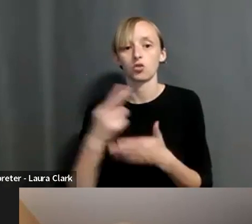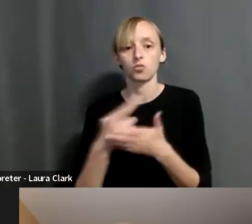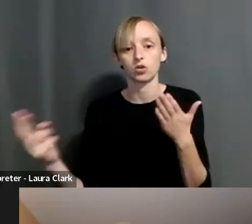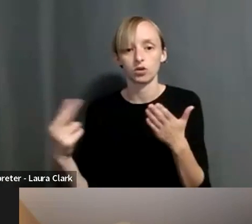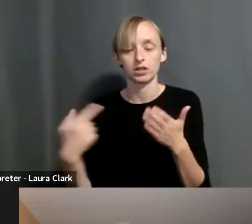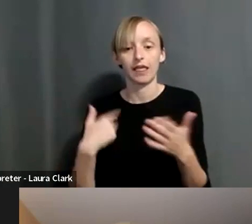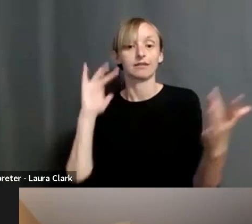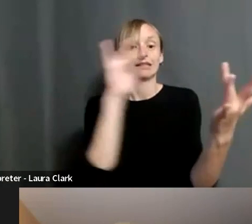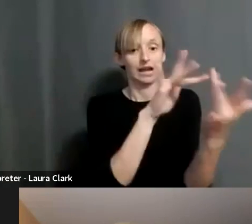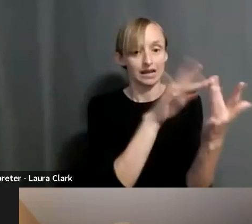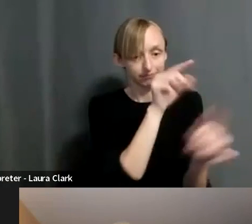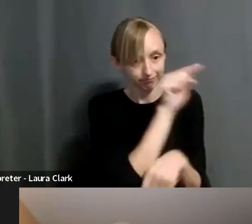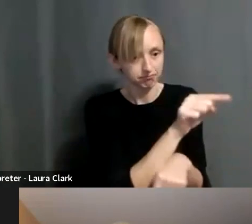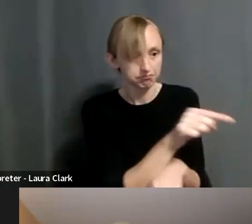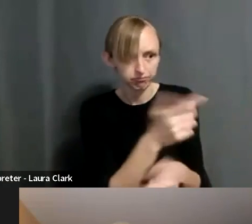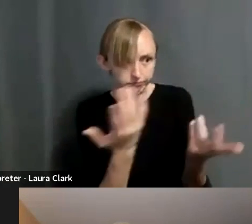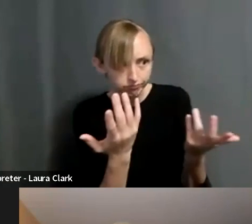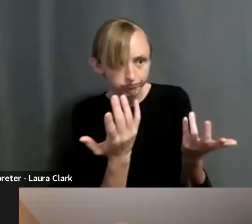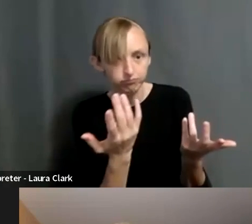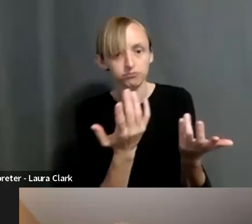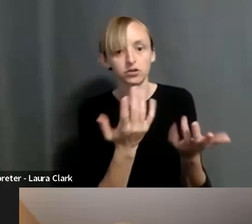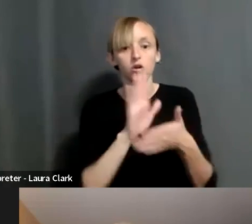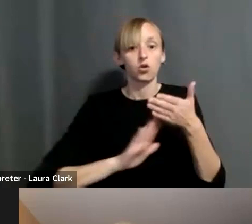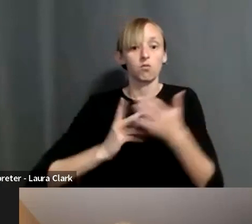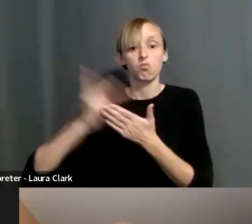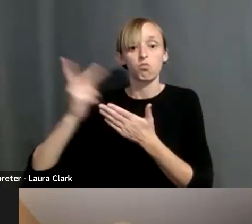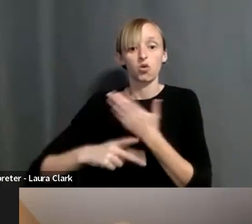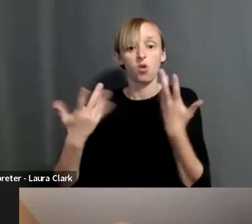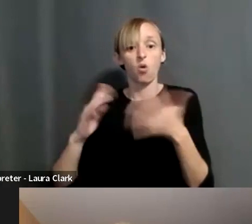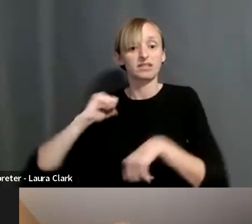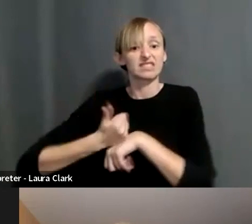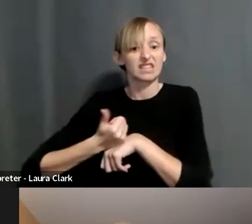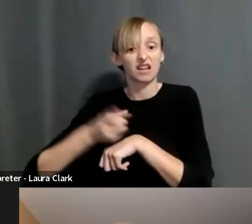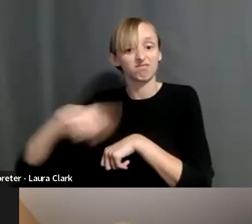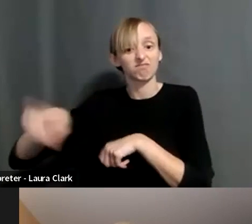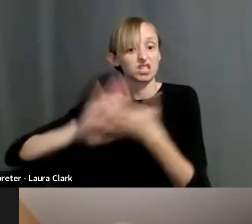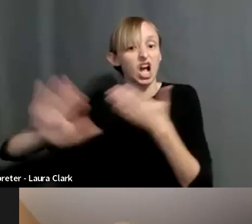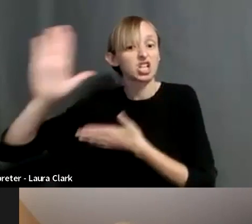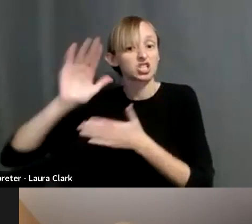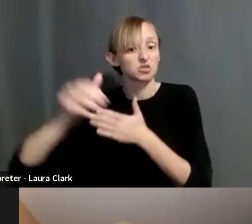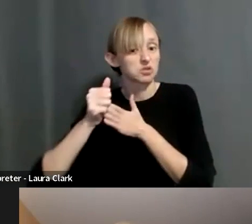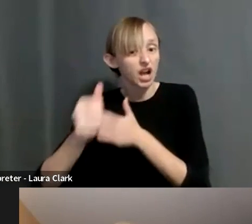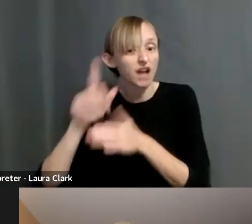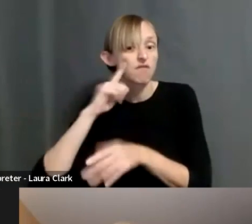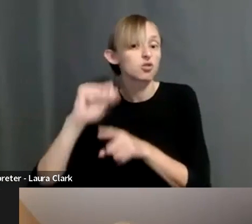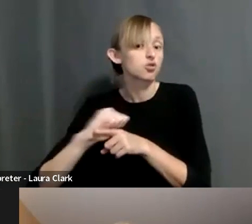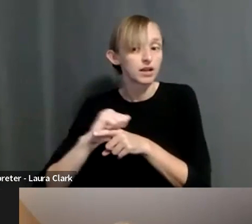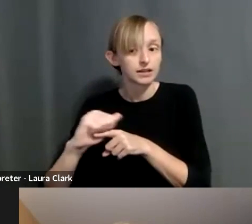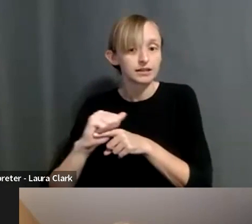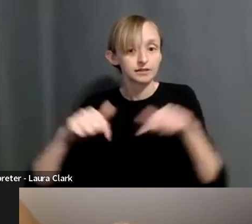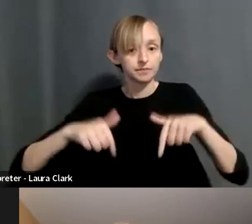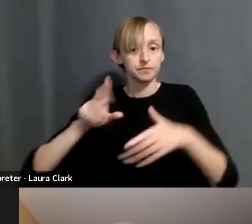because certainly existing collegiate programs might be able to guide you in training. Our program here